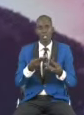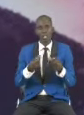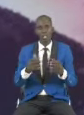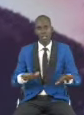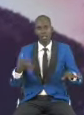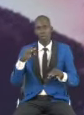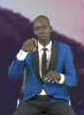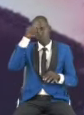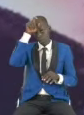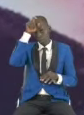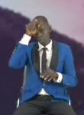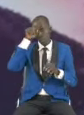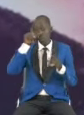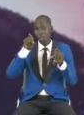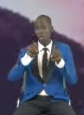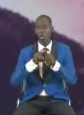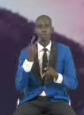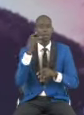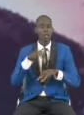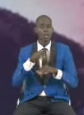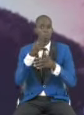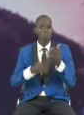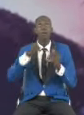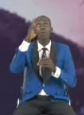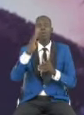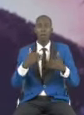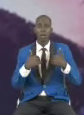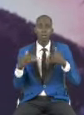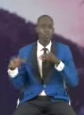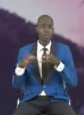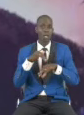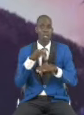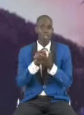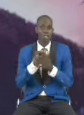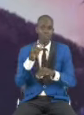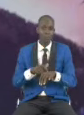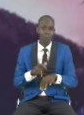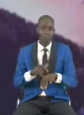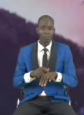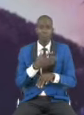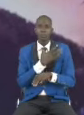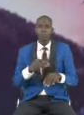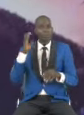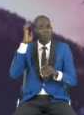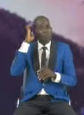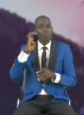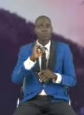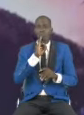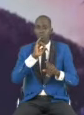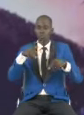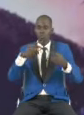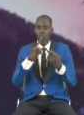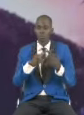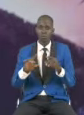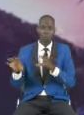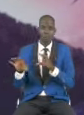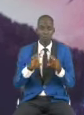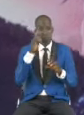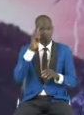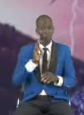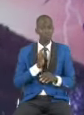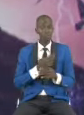what God has done at that time and is going to do for us today, there are three things